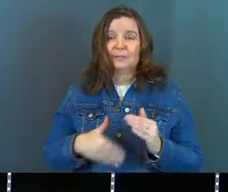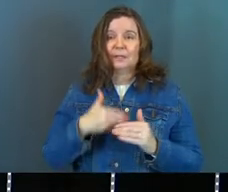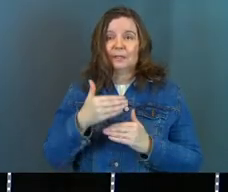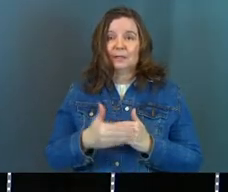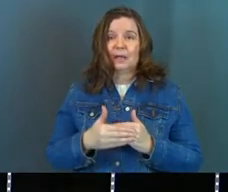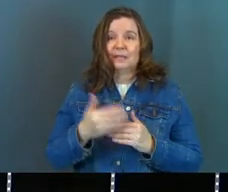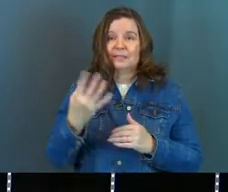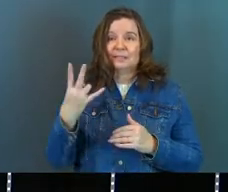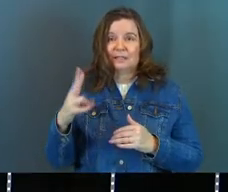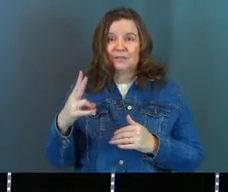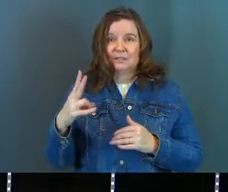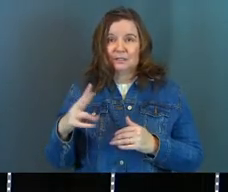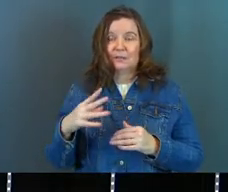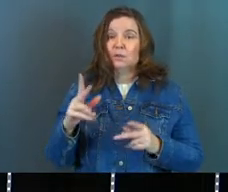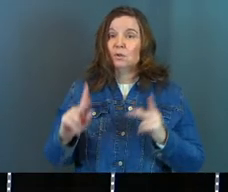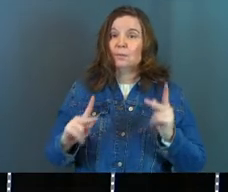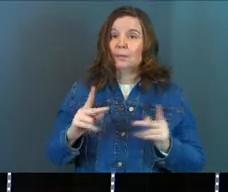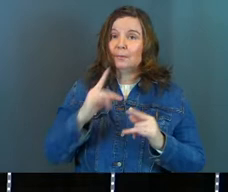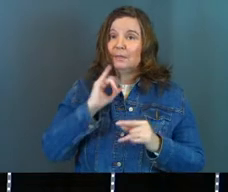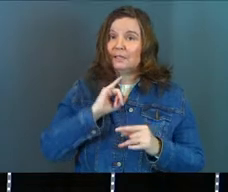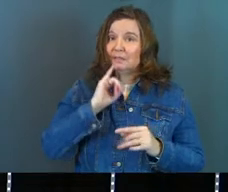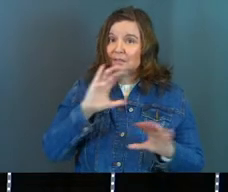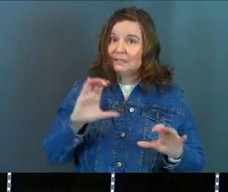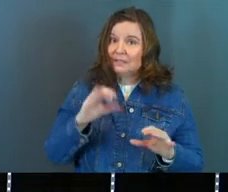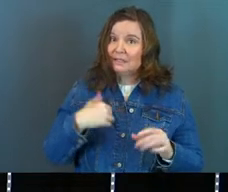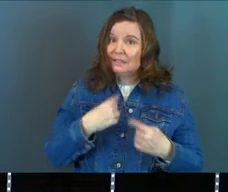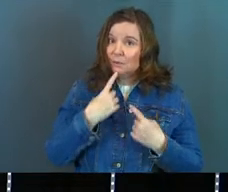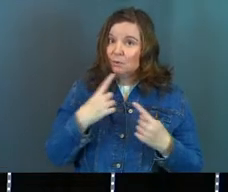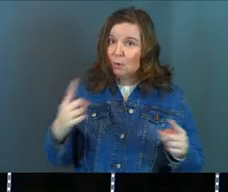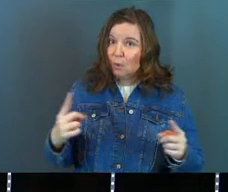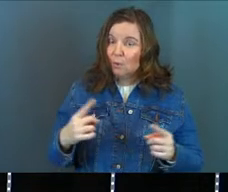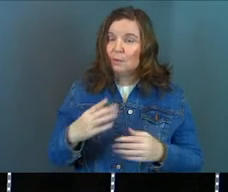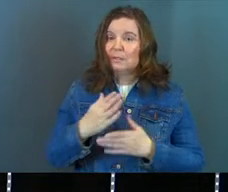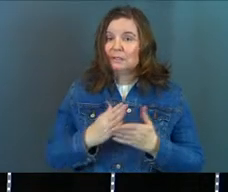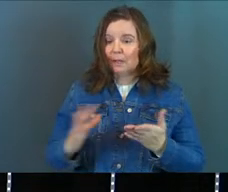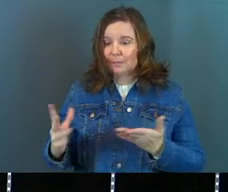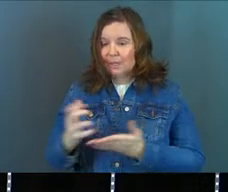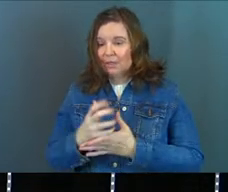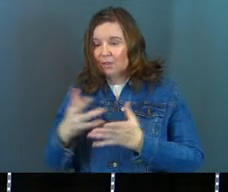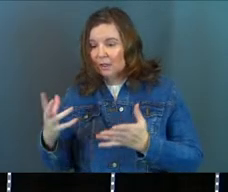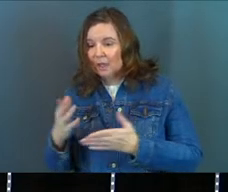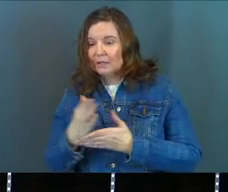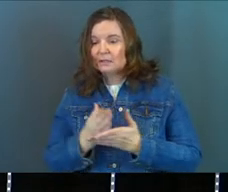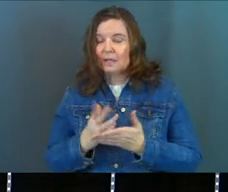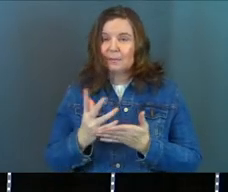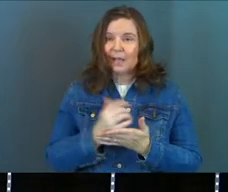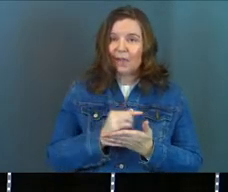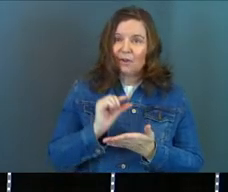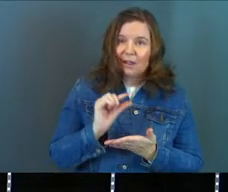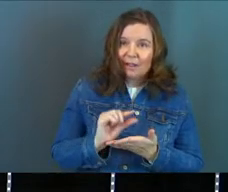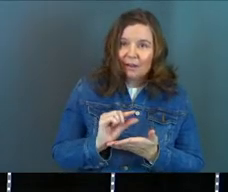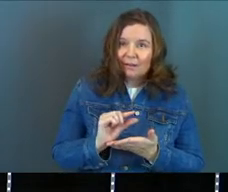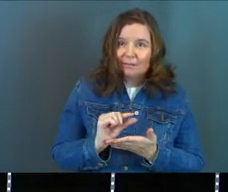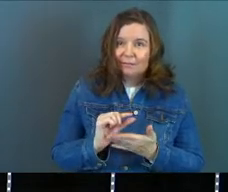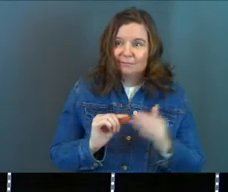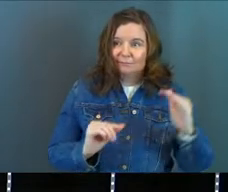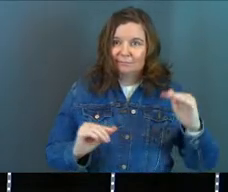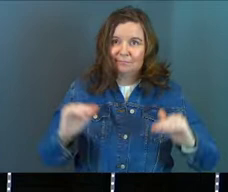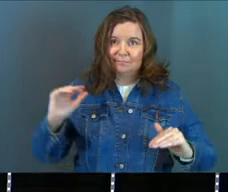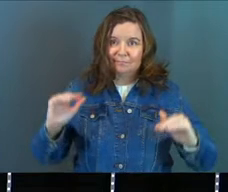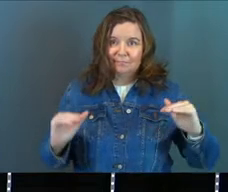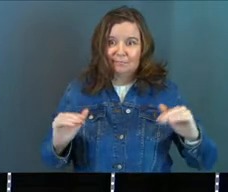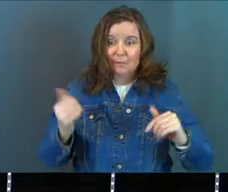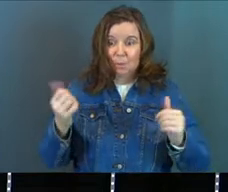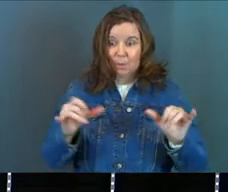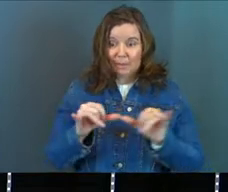Next verse, 17. So the people of Israel did as they were told. Some gathered a lot, some only a little. But when they measured it